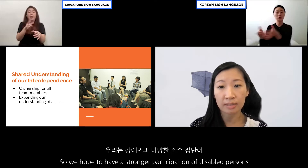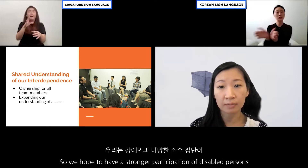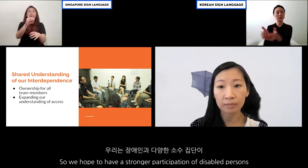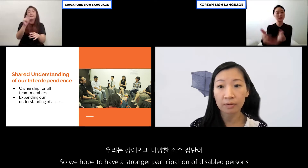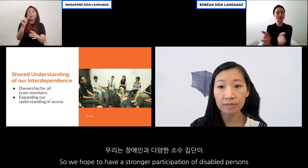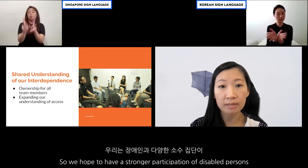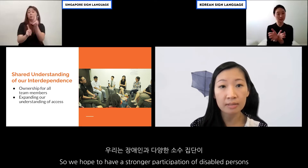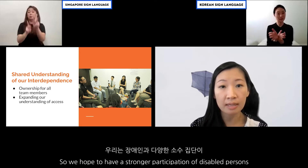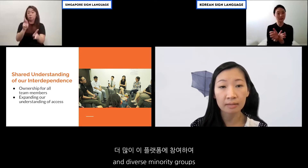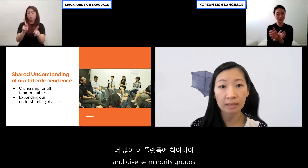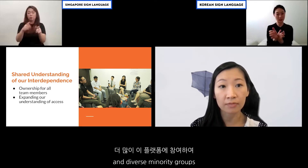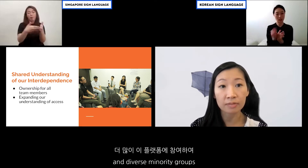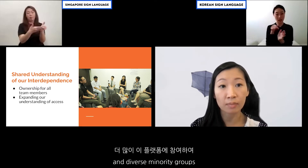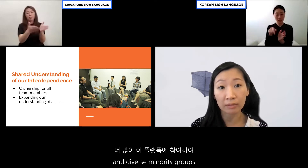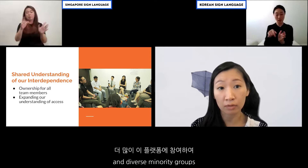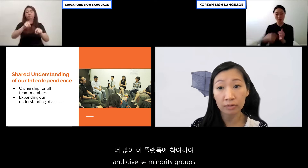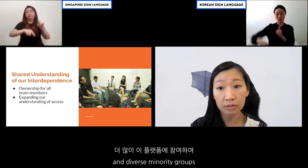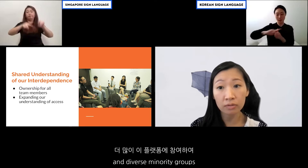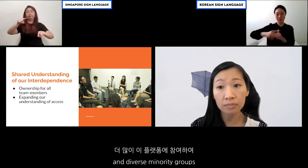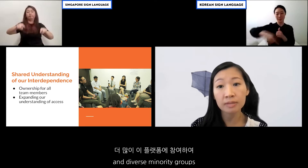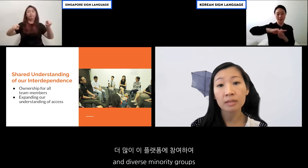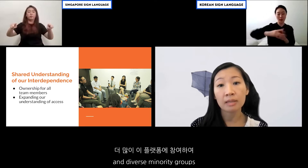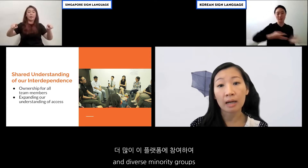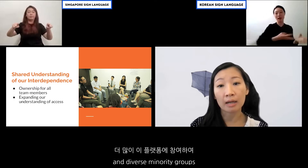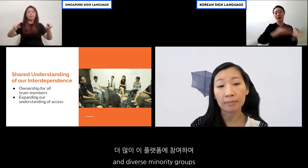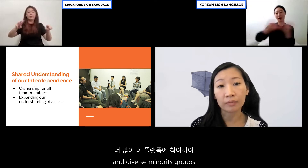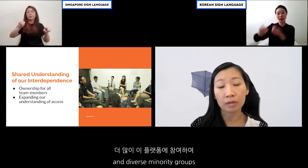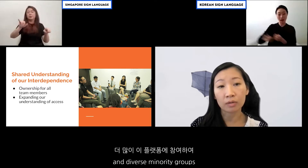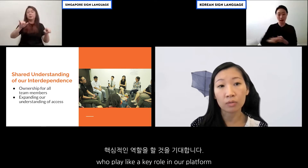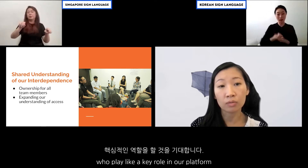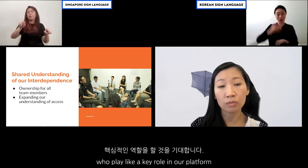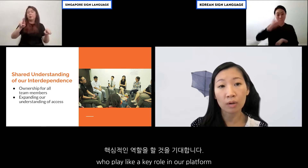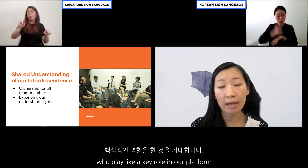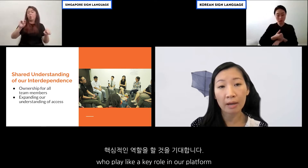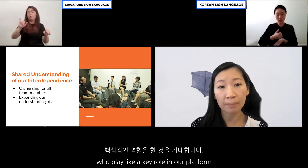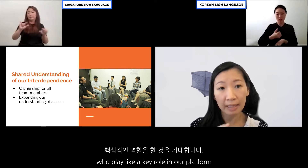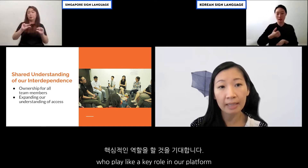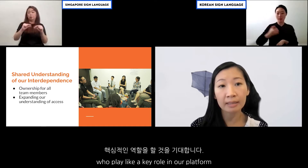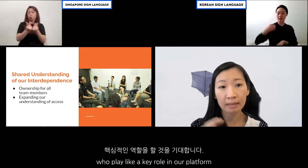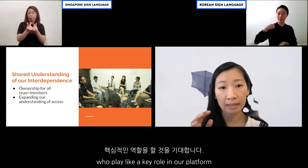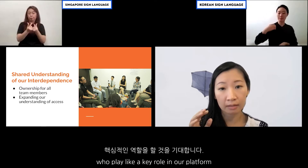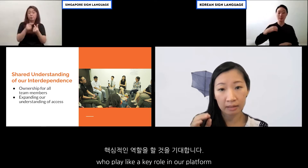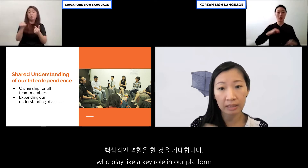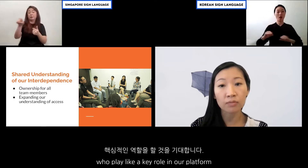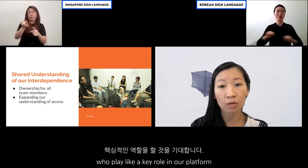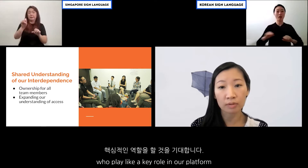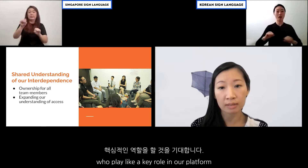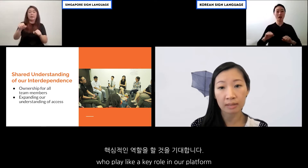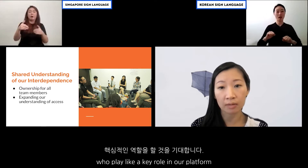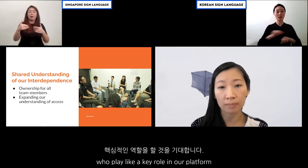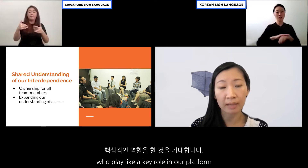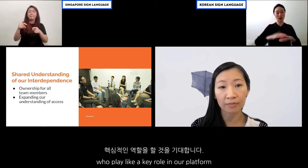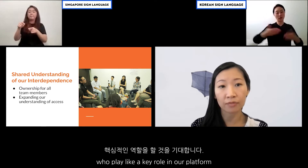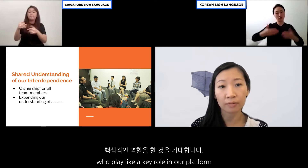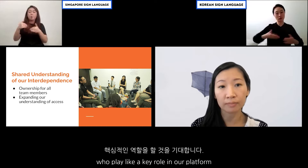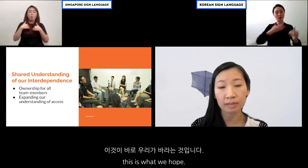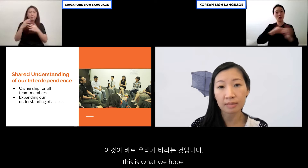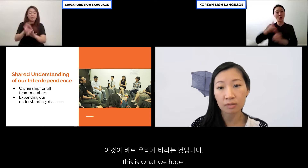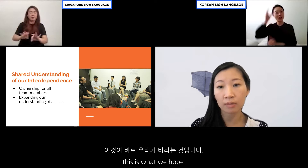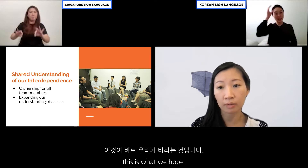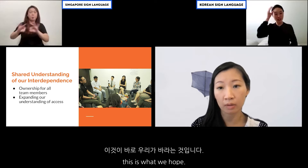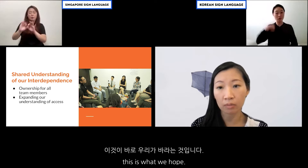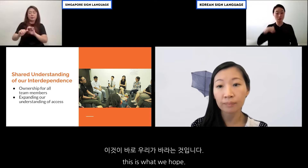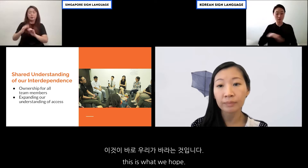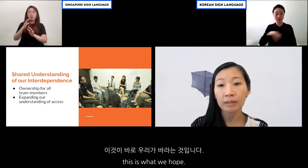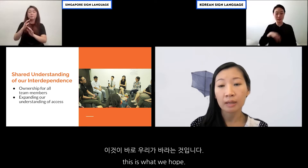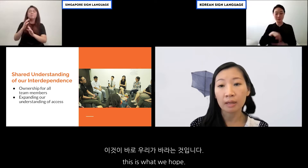of disabled persons and diverse minority groups who play like key roles in our platform. This is